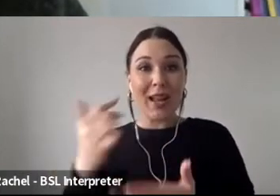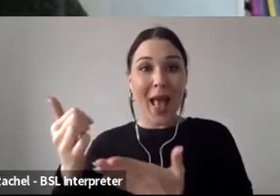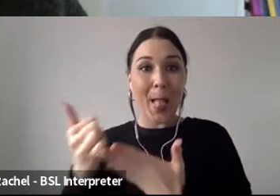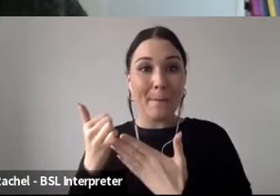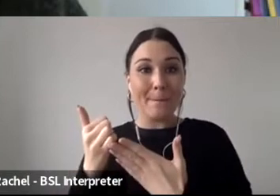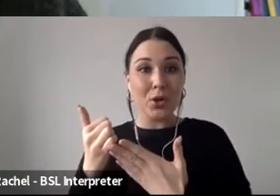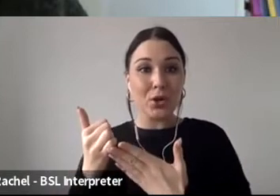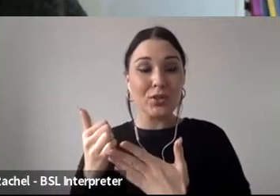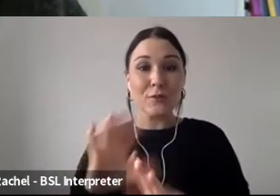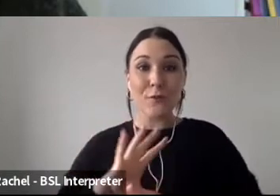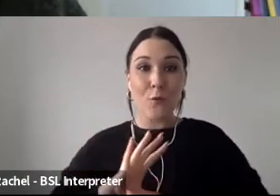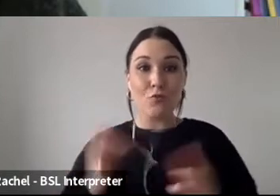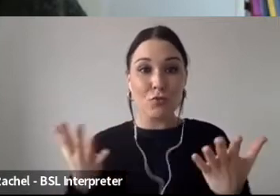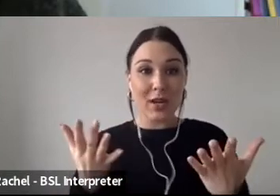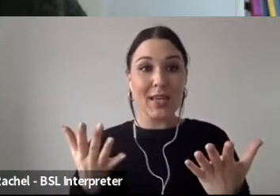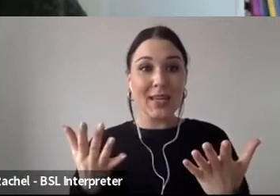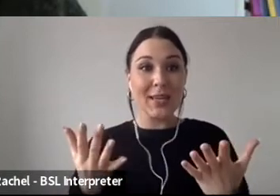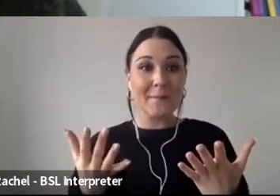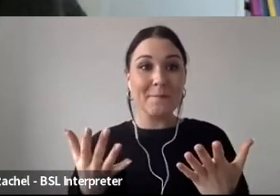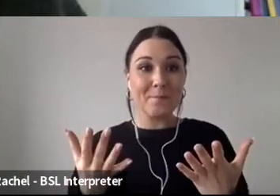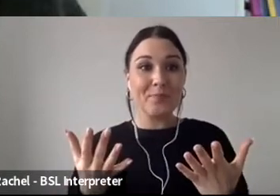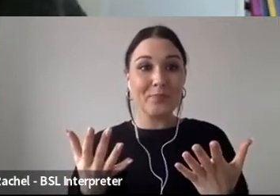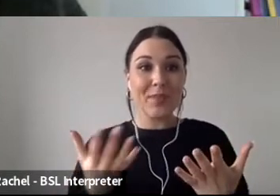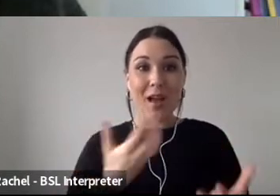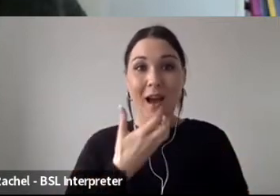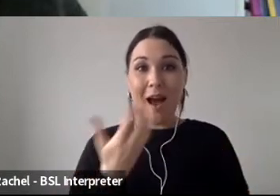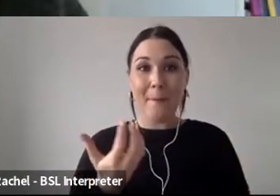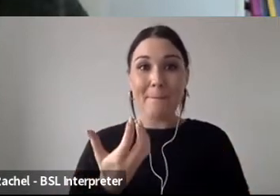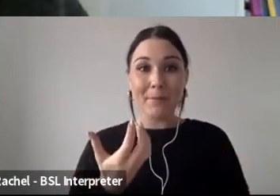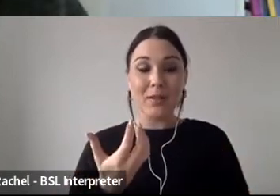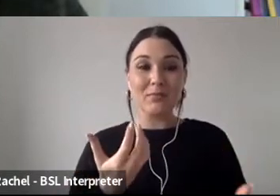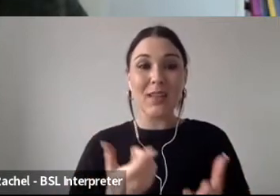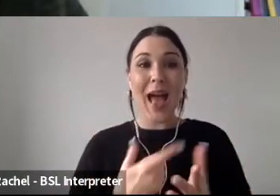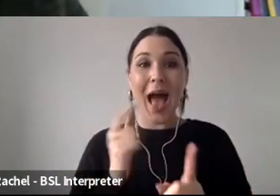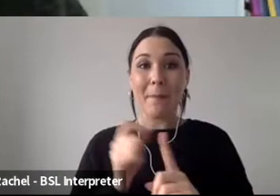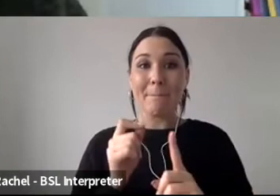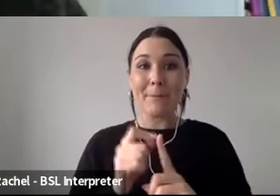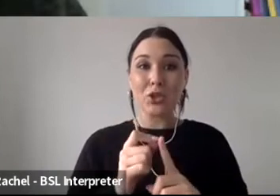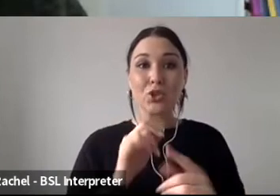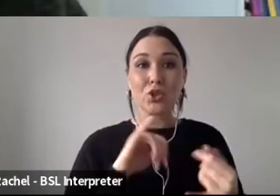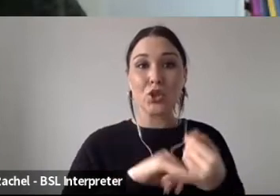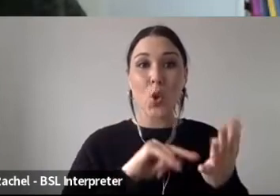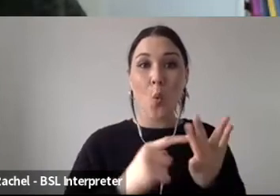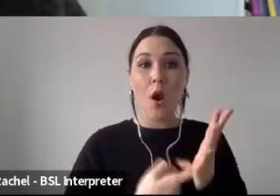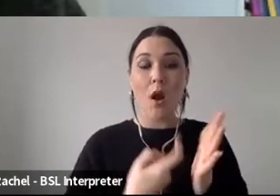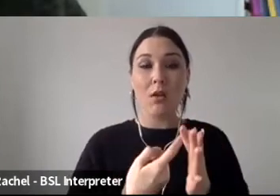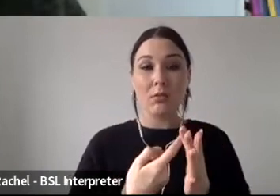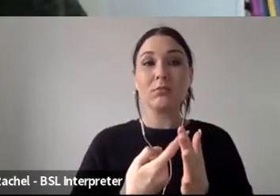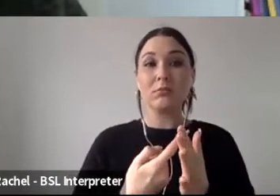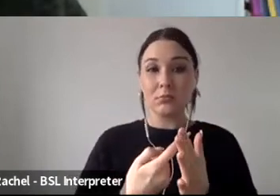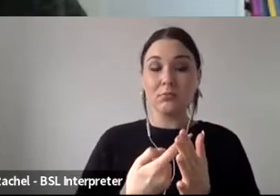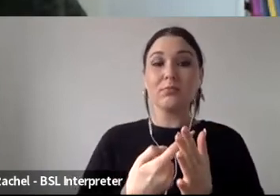on the Apple App Store, and it converts speech to